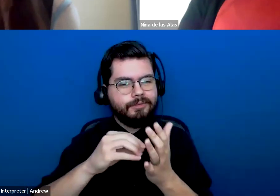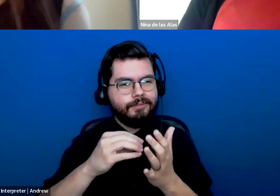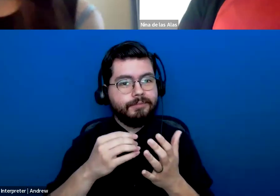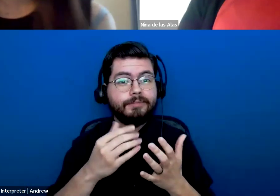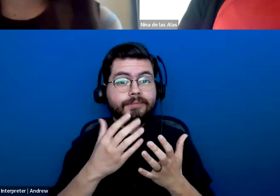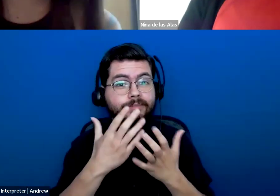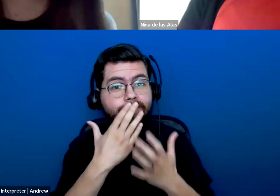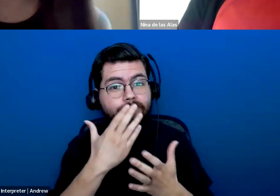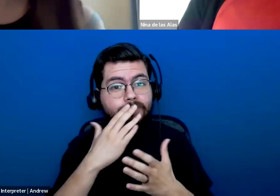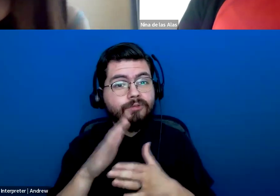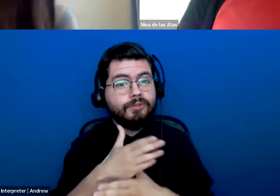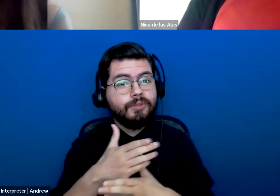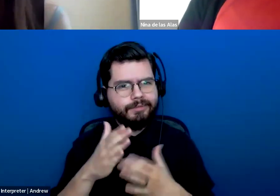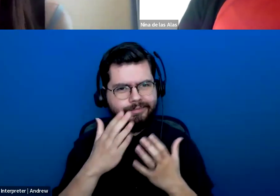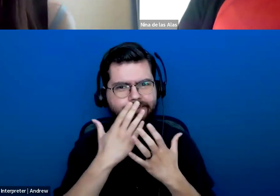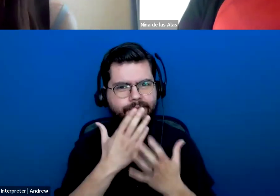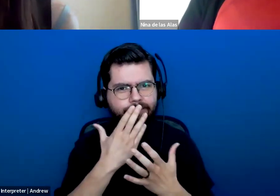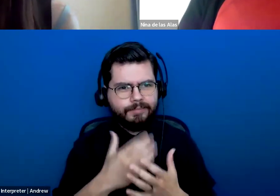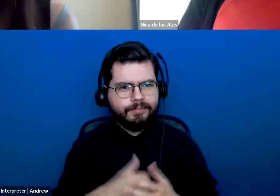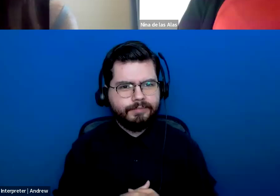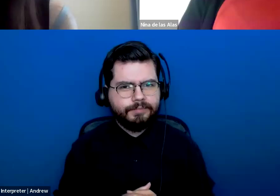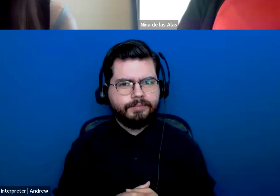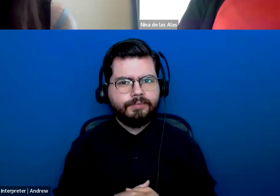Yeah, thank you for sharing. Yeah. Yeah.